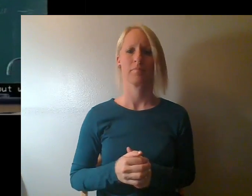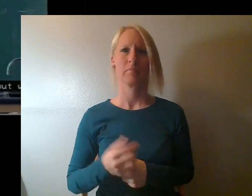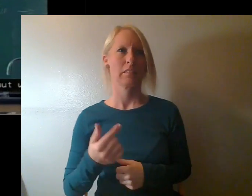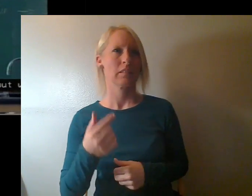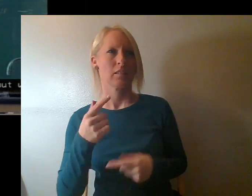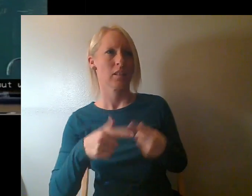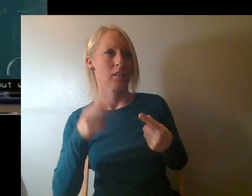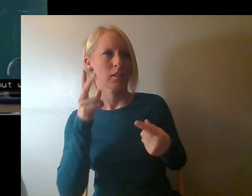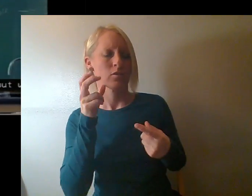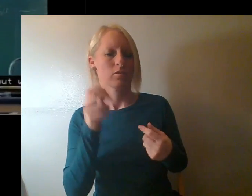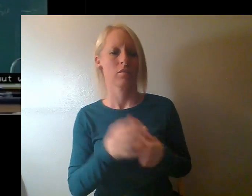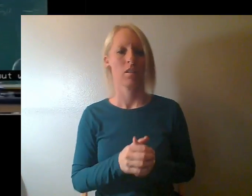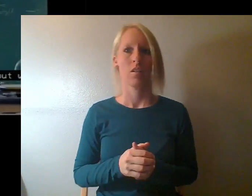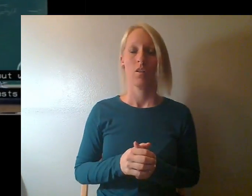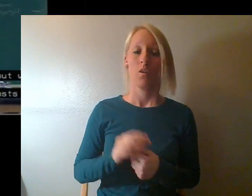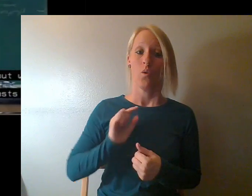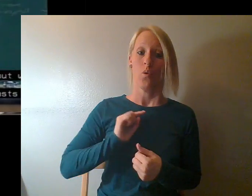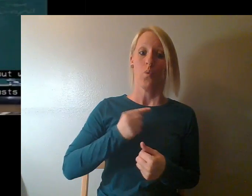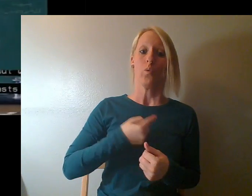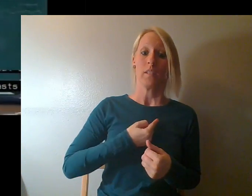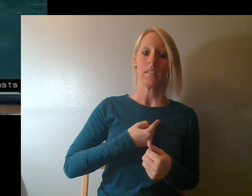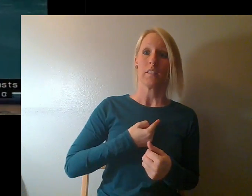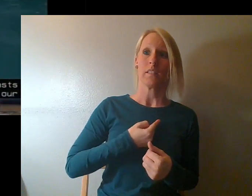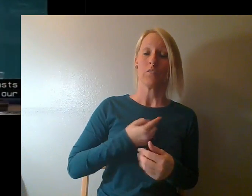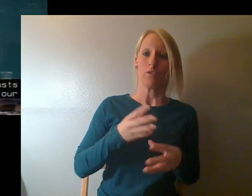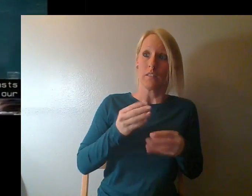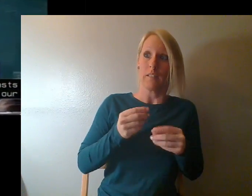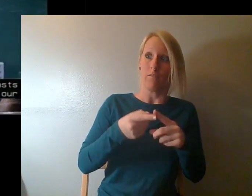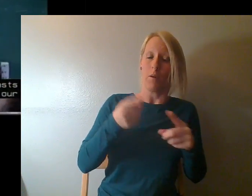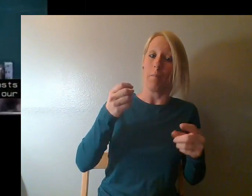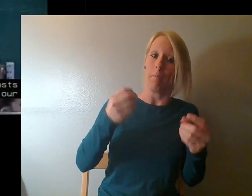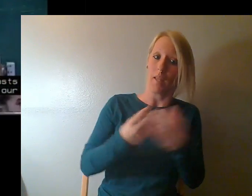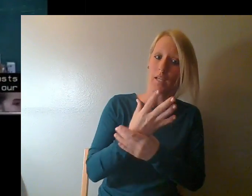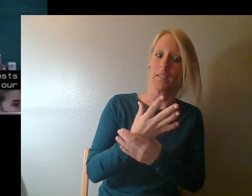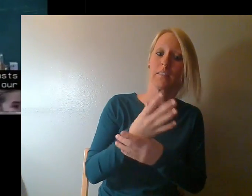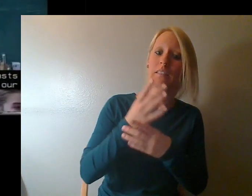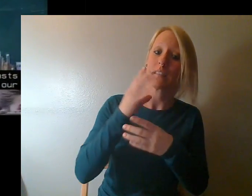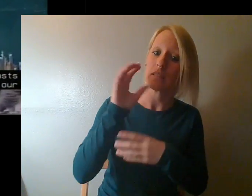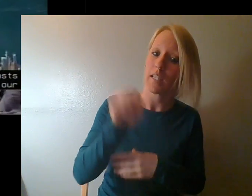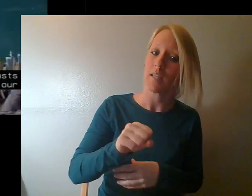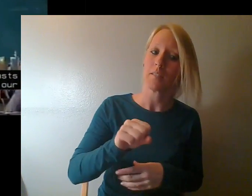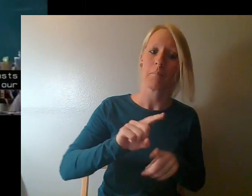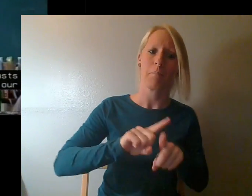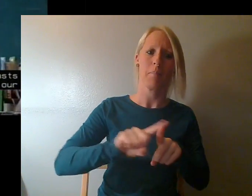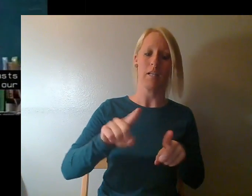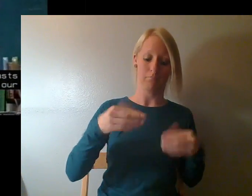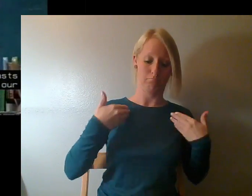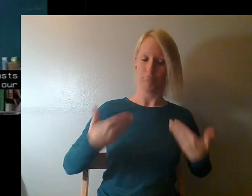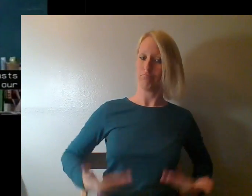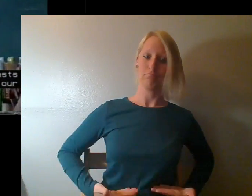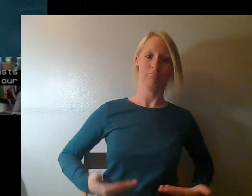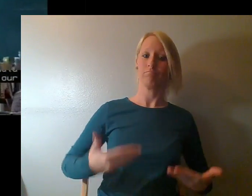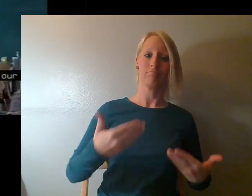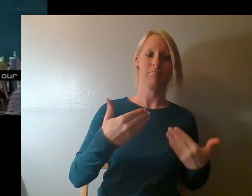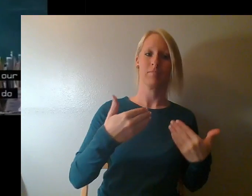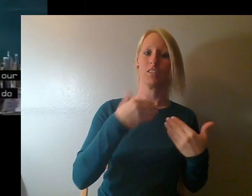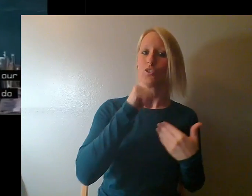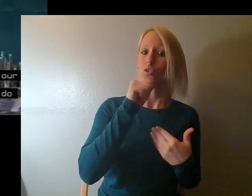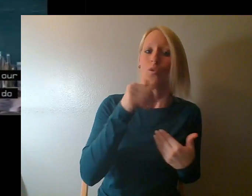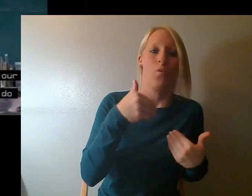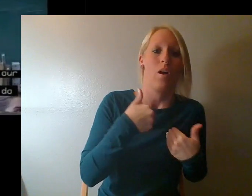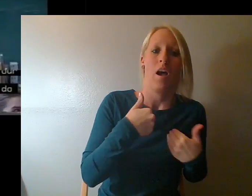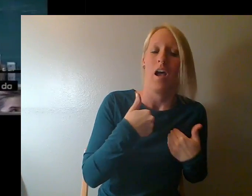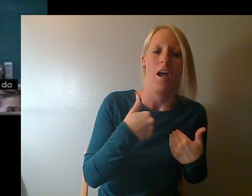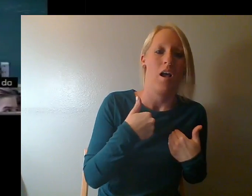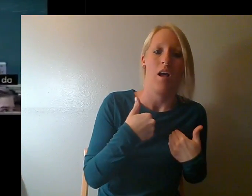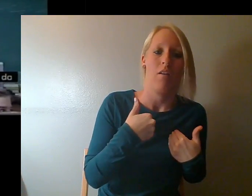use chloroplasts. All right, we don't have this chloroplast in our cells that can make our own food. All right, animals aren't designed